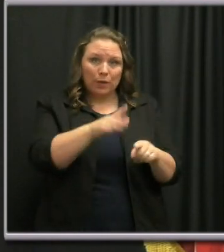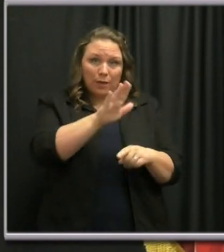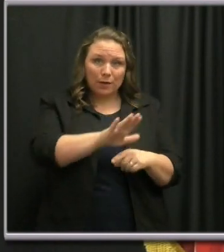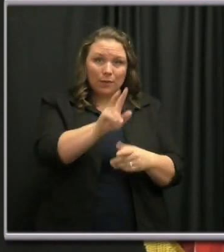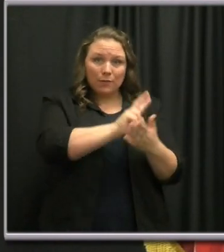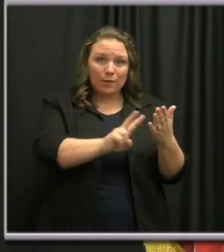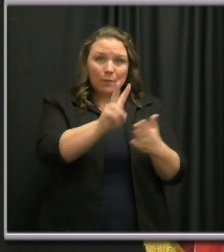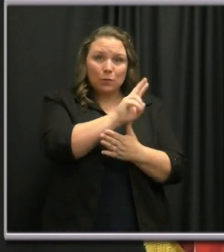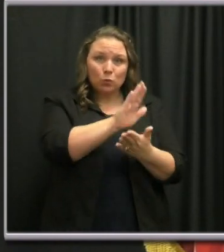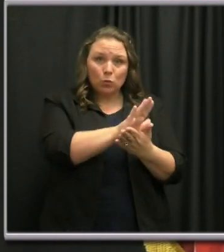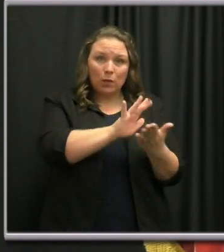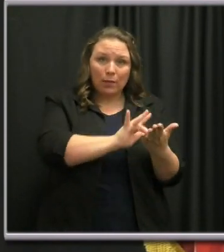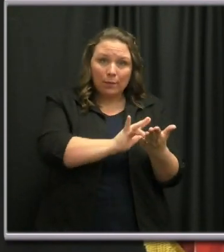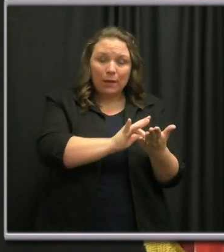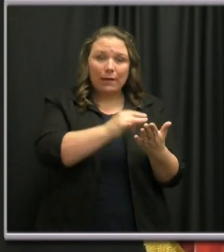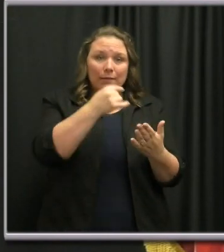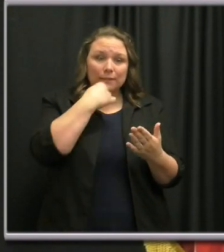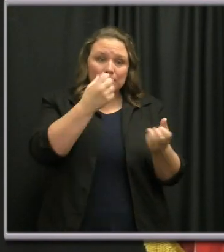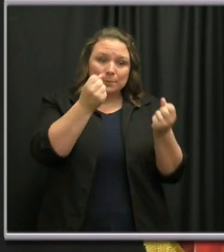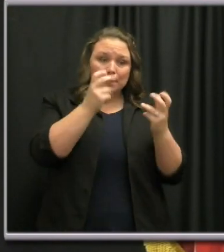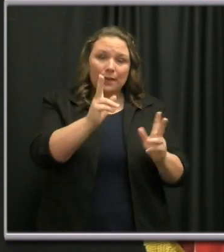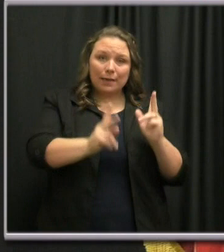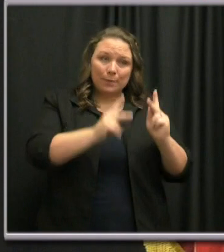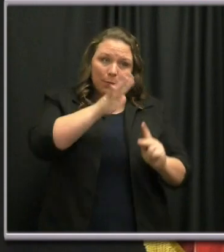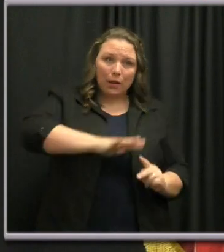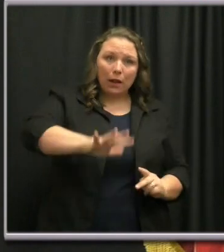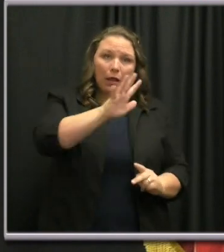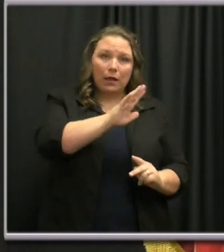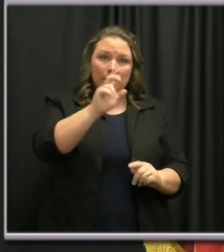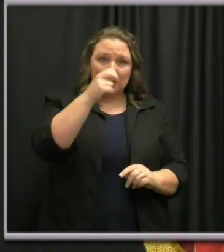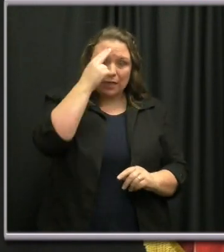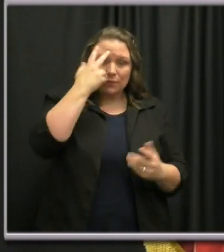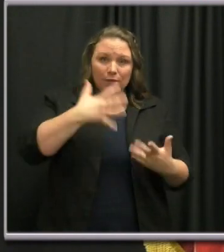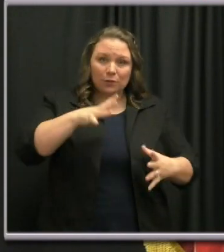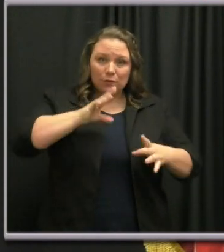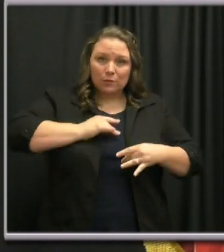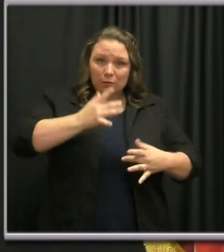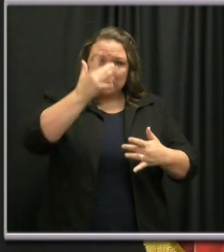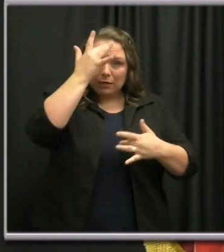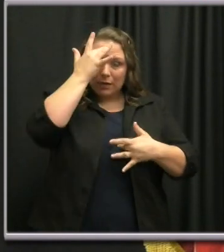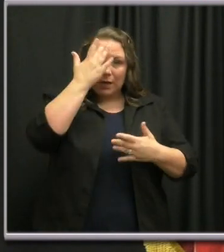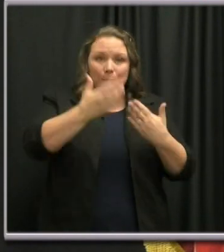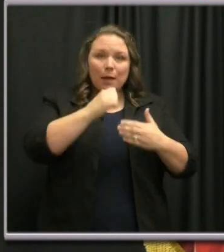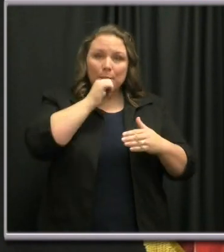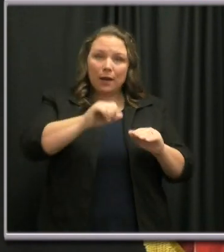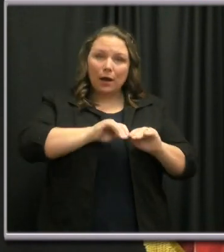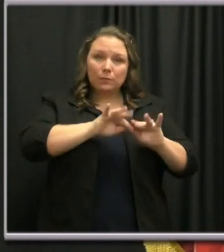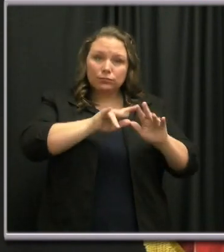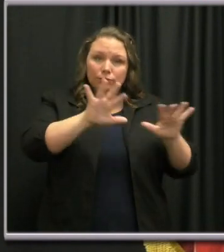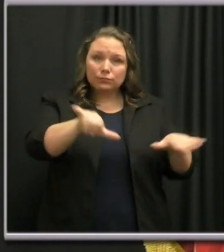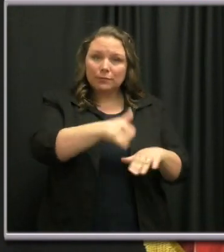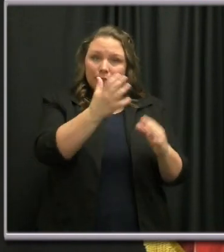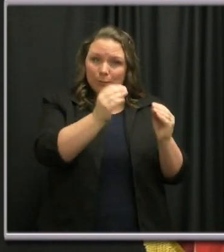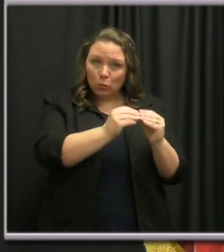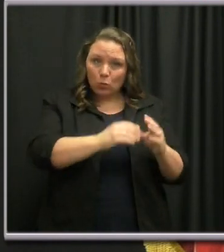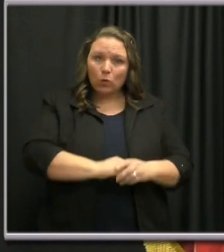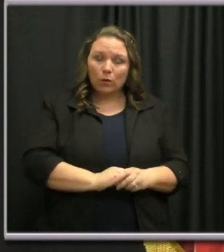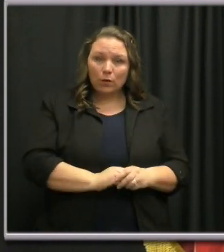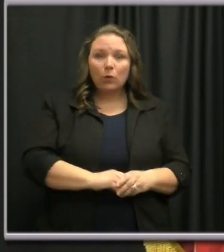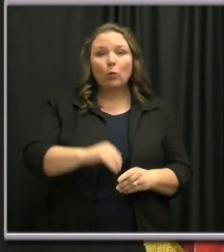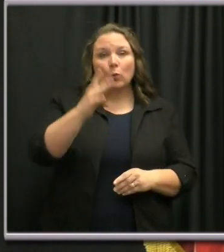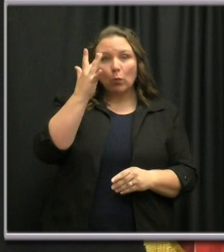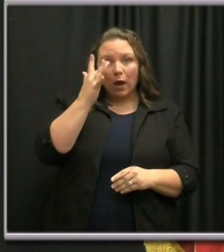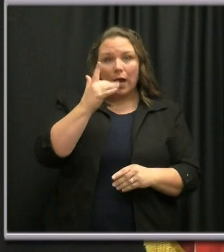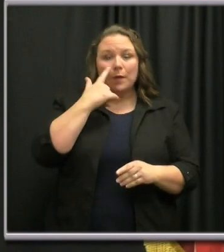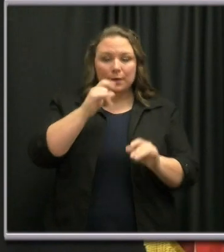Medicine have also reported that many infected people in Nashville may no longer be passing coronavirus to anyone else because